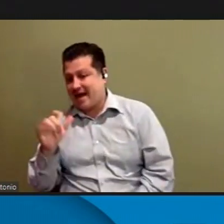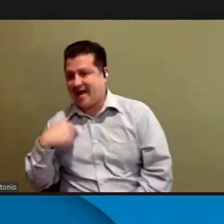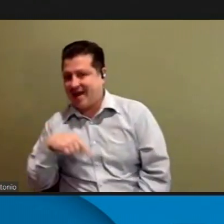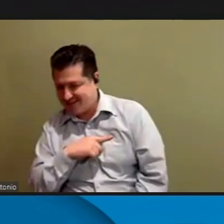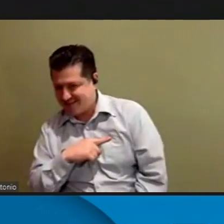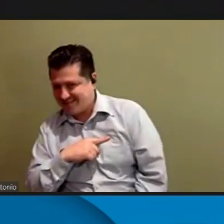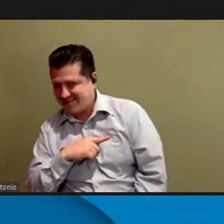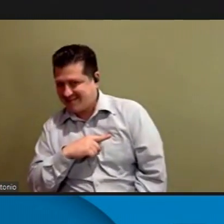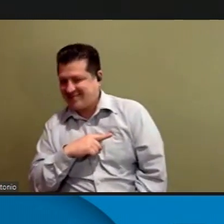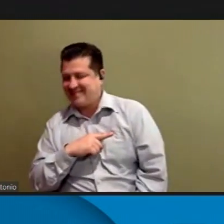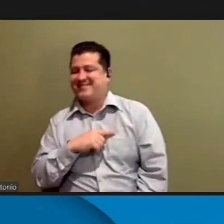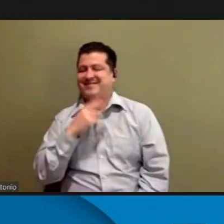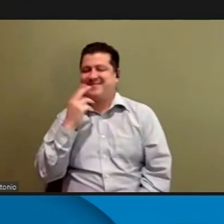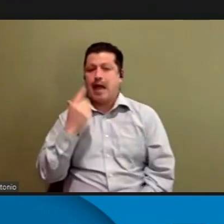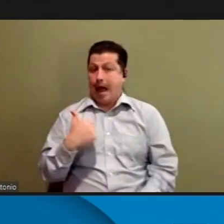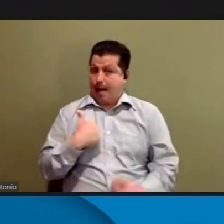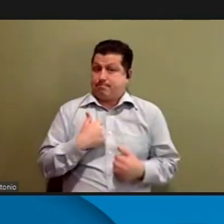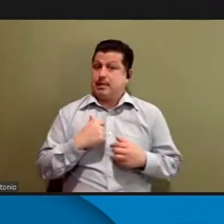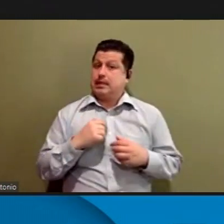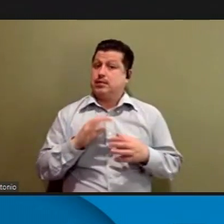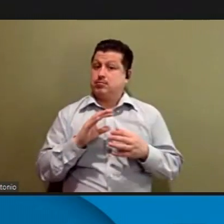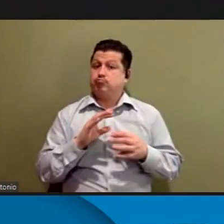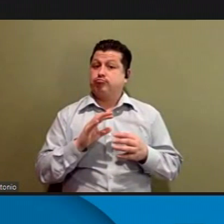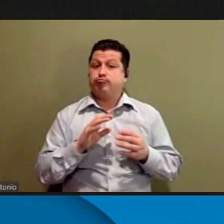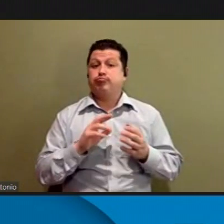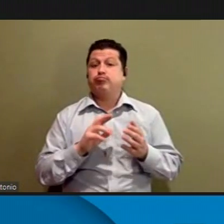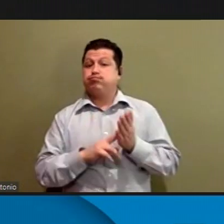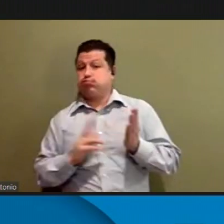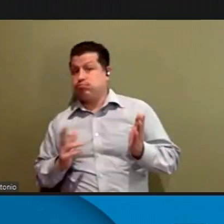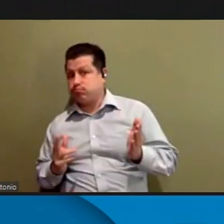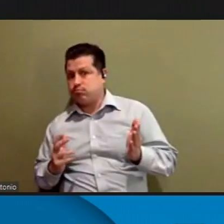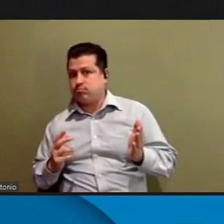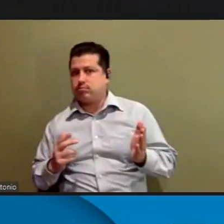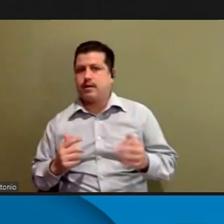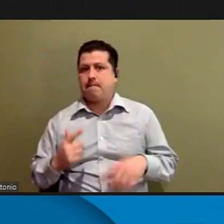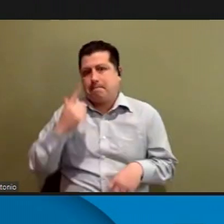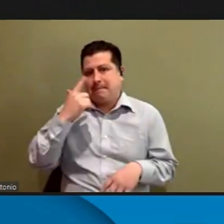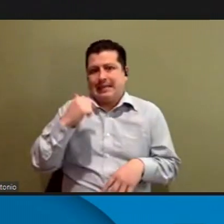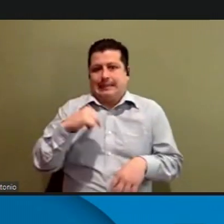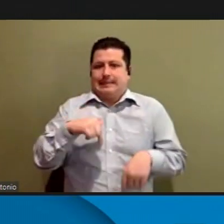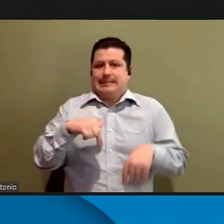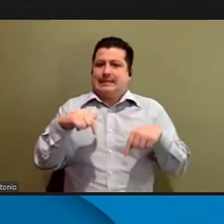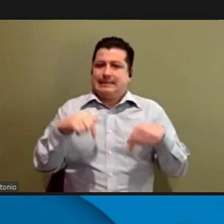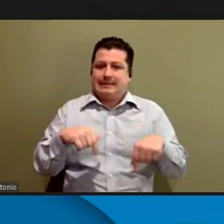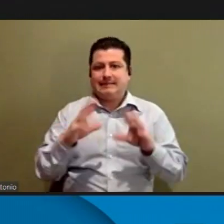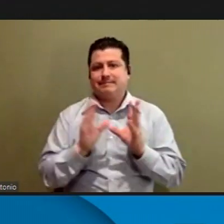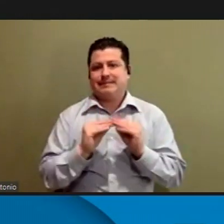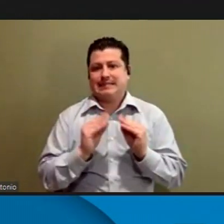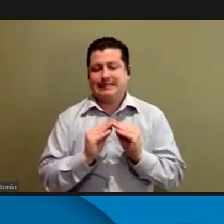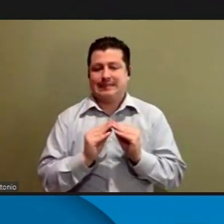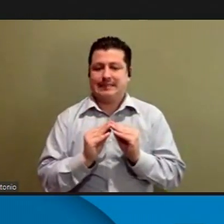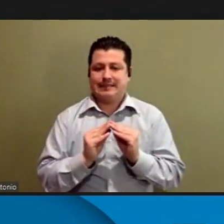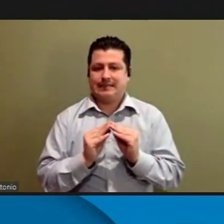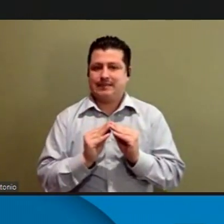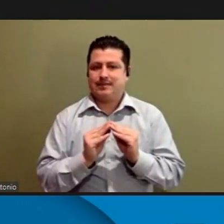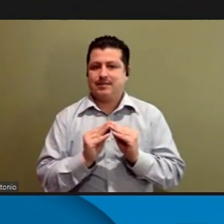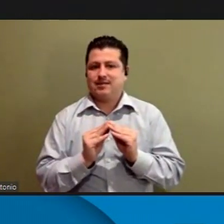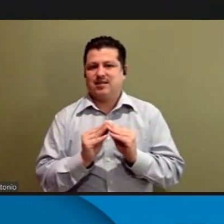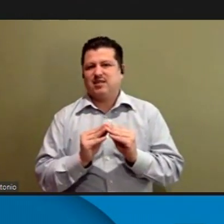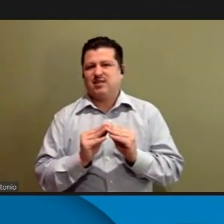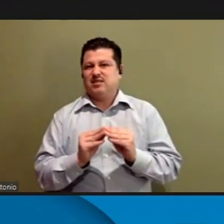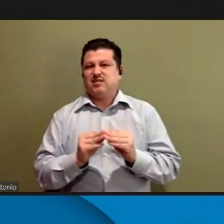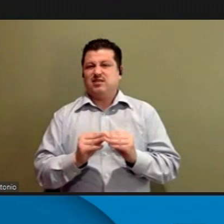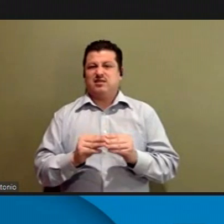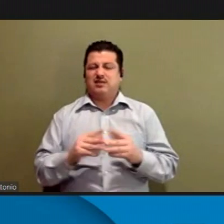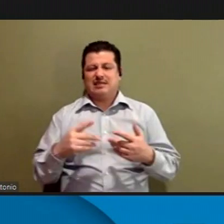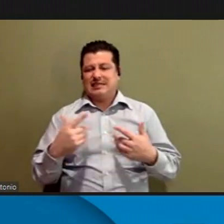I'm going to release myself off the line because this wasn't a notice meeting. This wasn't like a notice meeting. I think this violates the Brown Act if we are here.